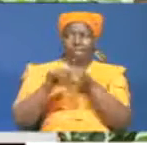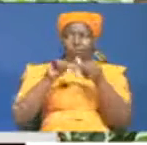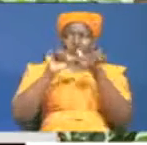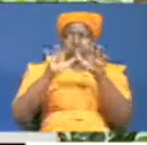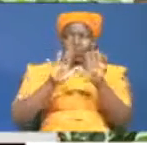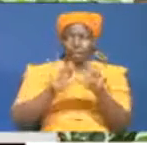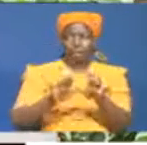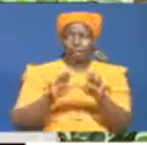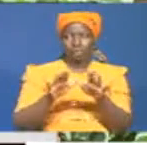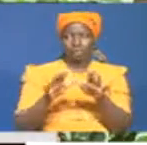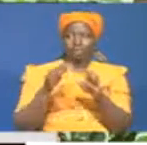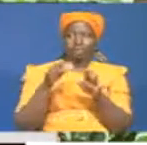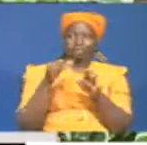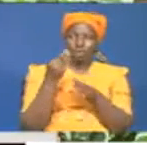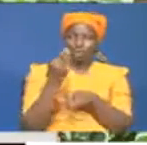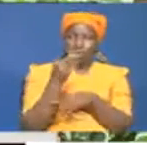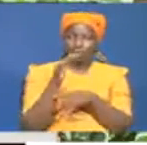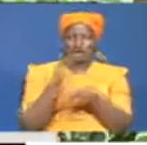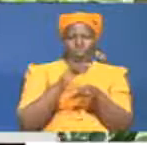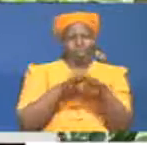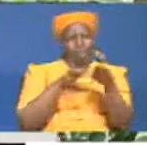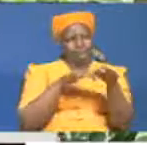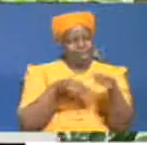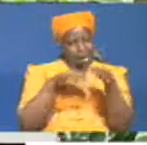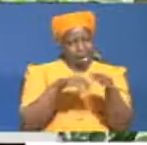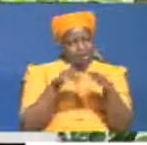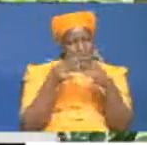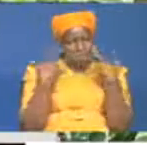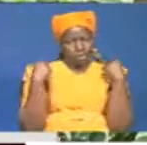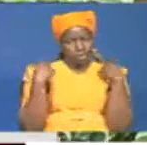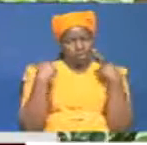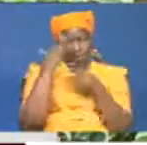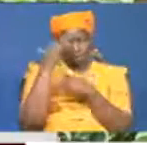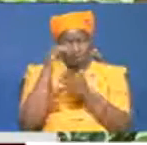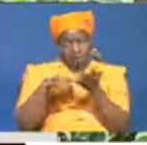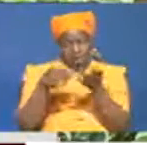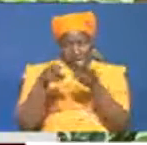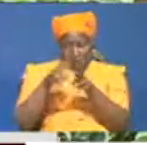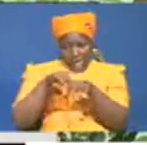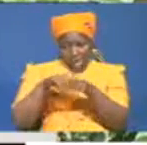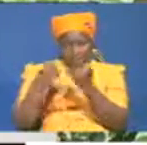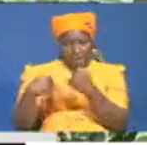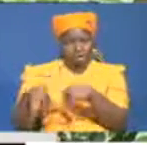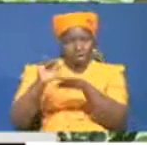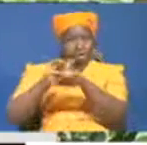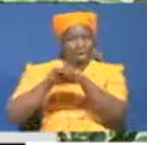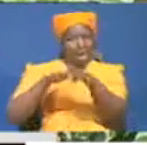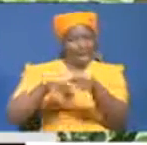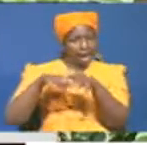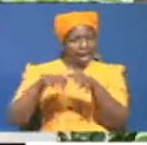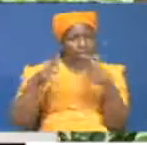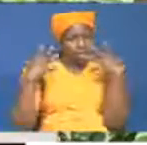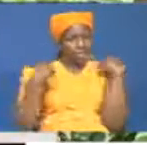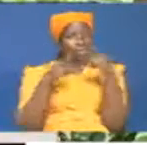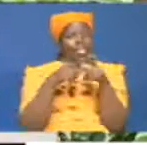of good agricultural practices, because what happens when you implement the good agricultural practices, you are able, one, to